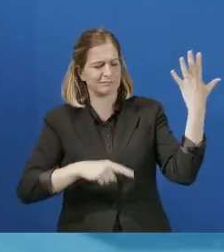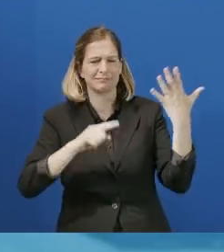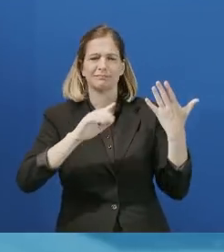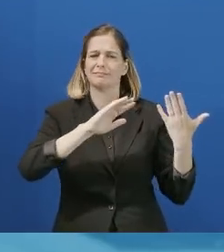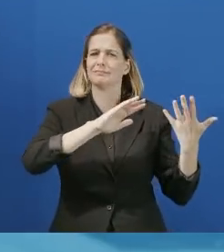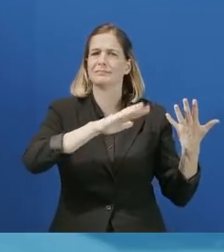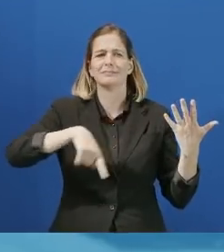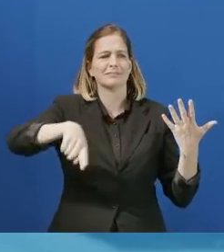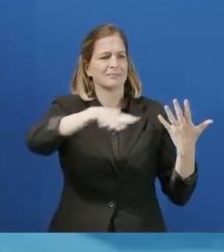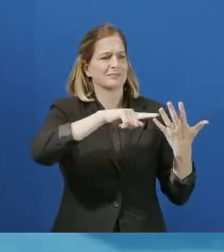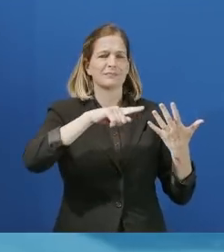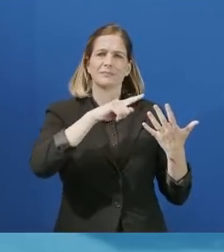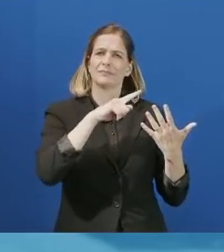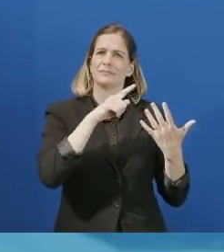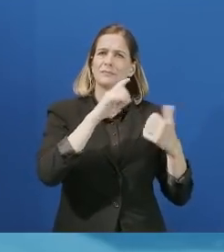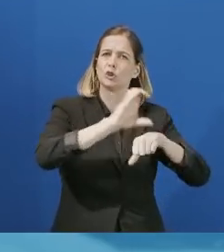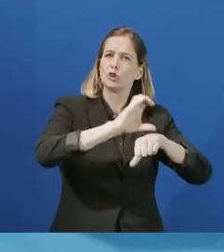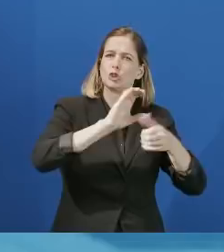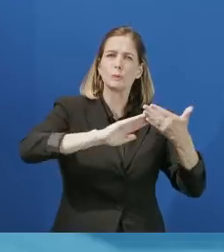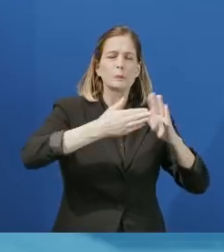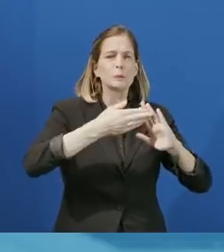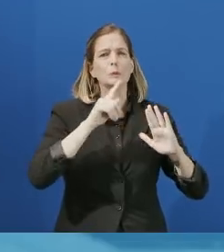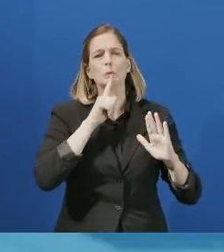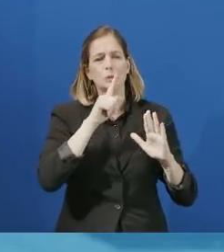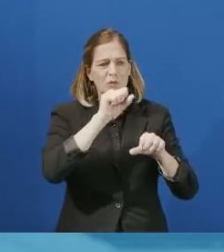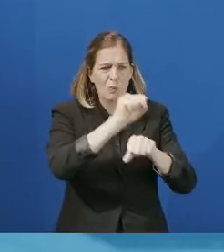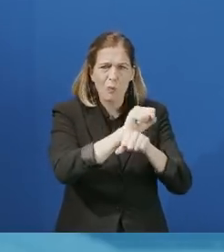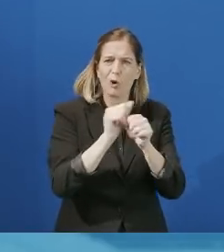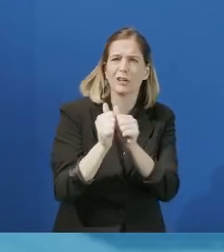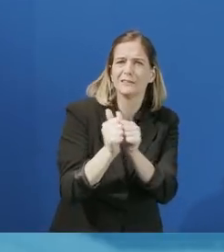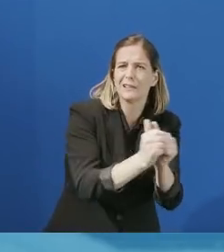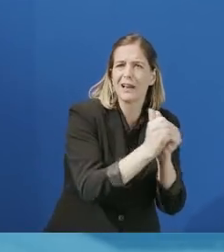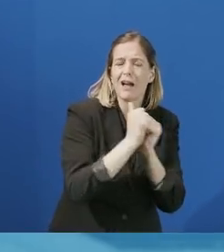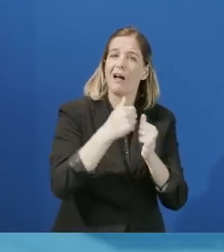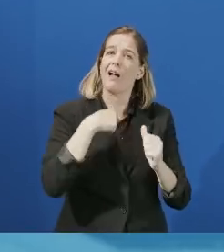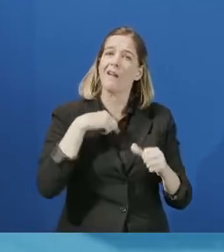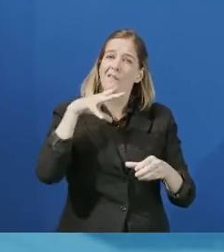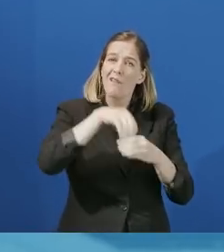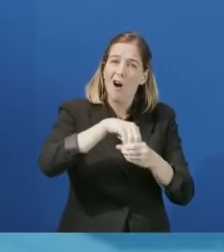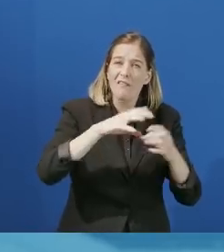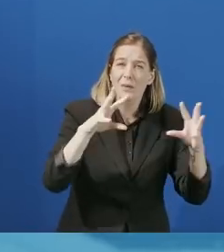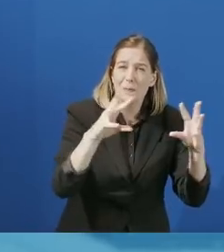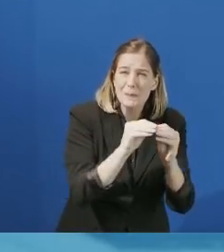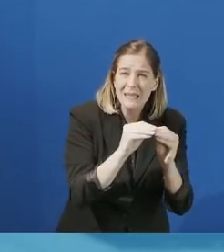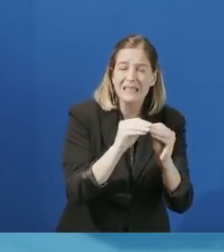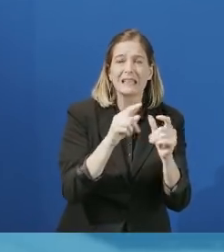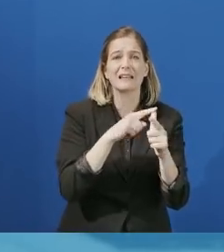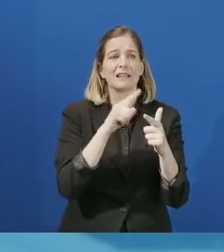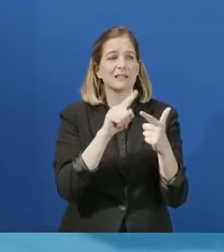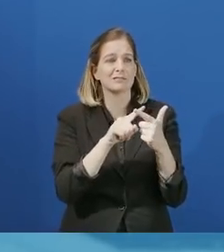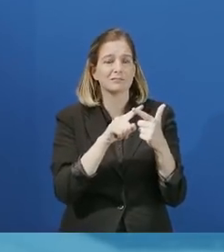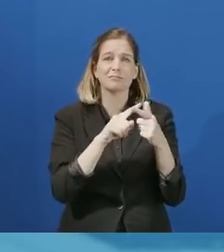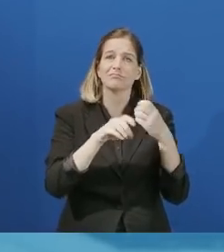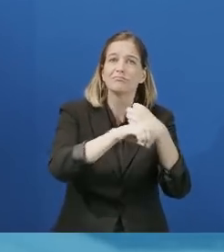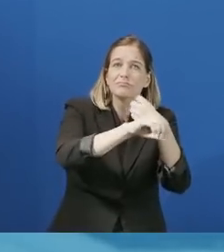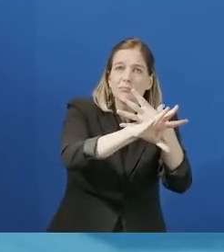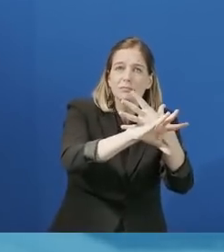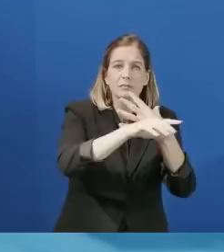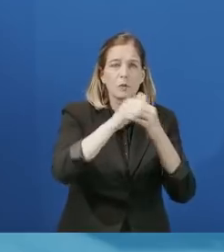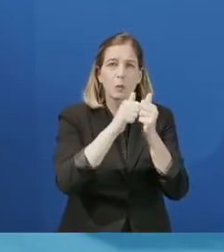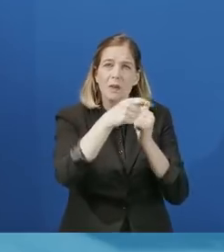to shoulder. I've not only had meetings, but conference calls. I'm grateful for their